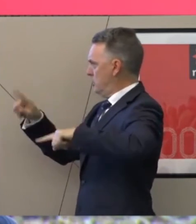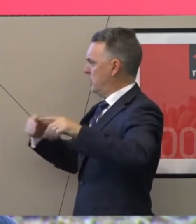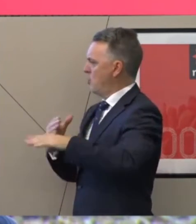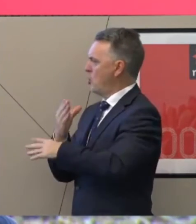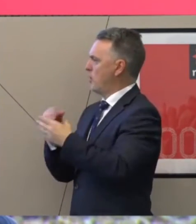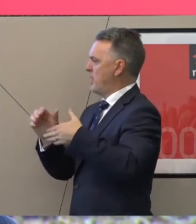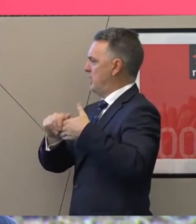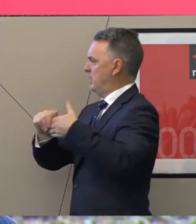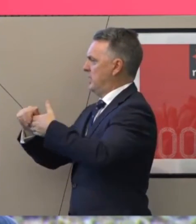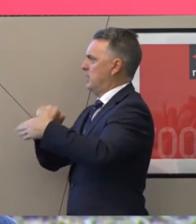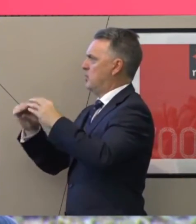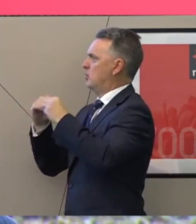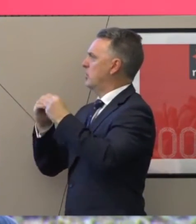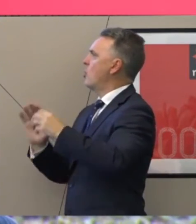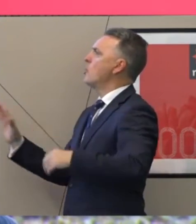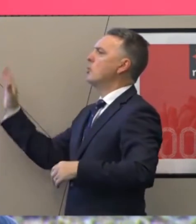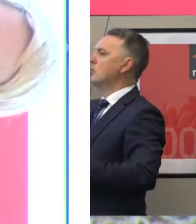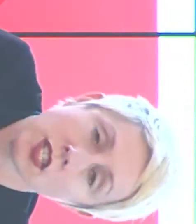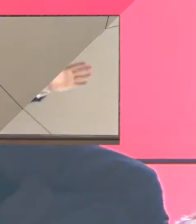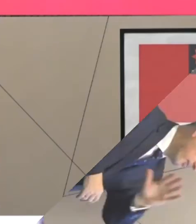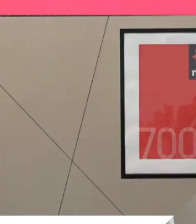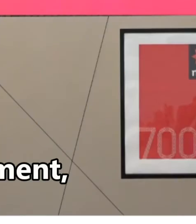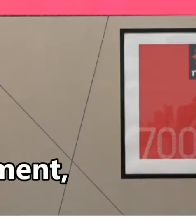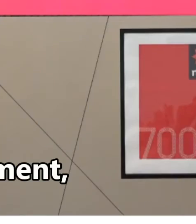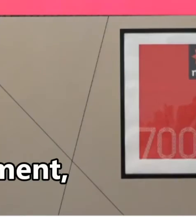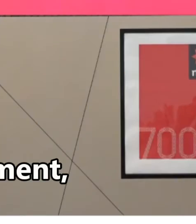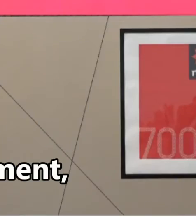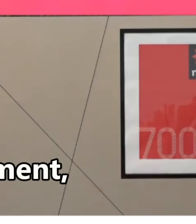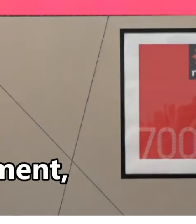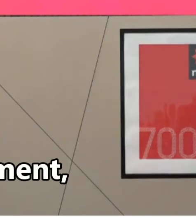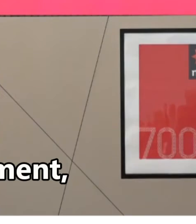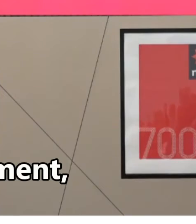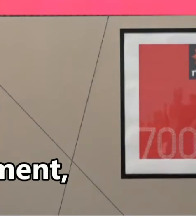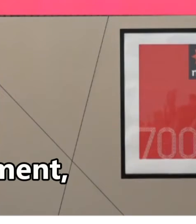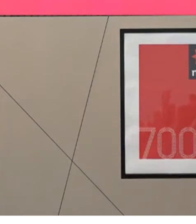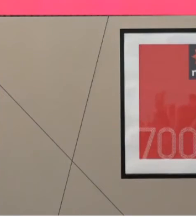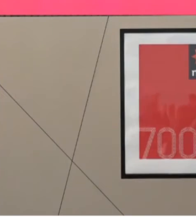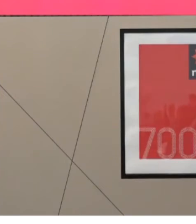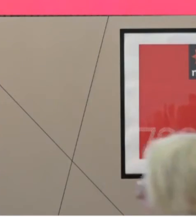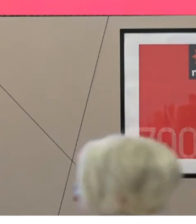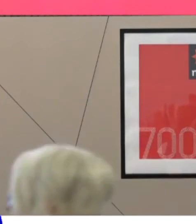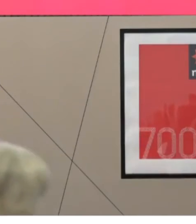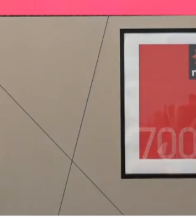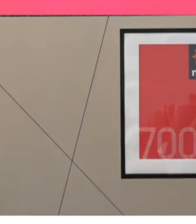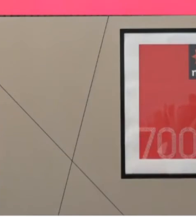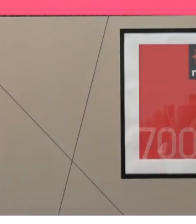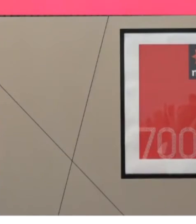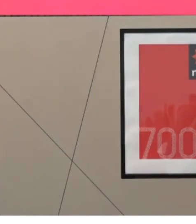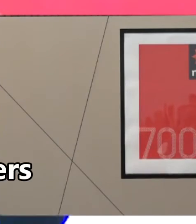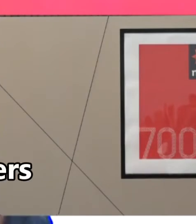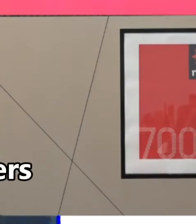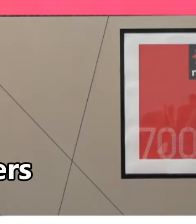leaders within organisations for whole of organisation change. We look at transport, housing, education, employment, access to